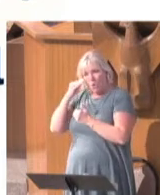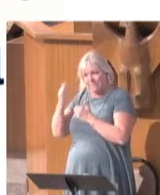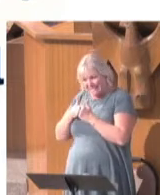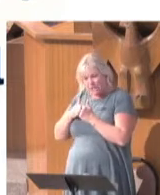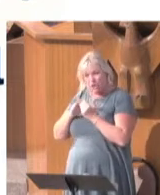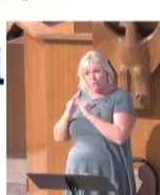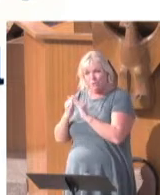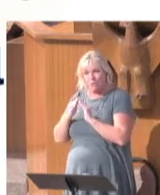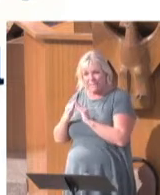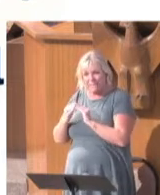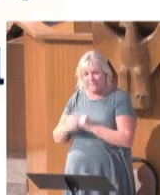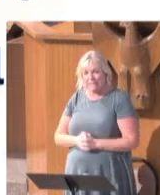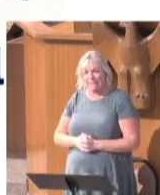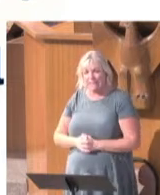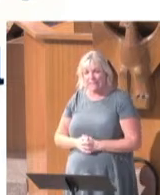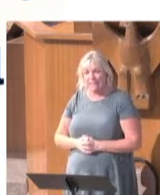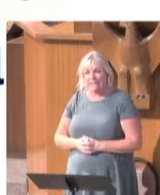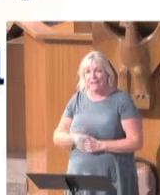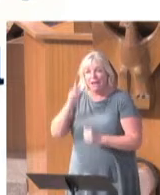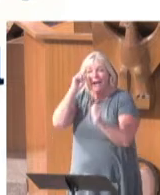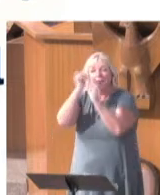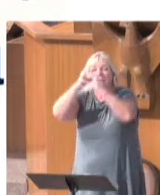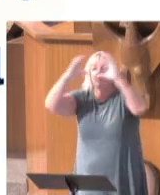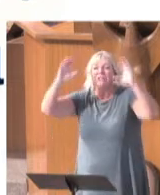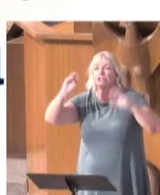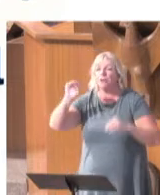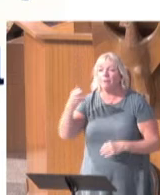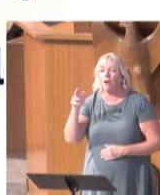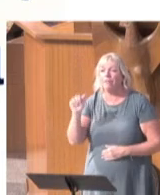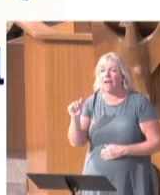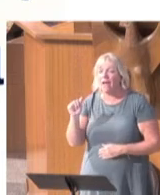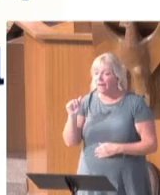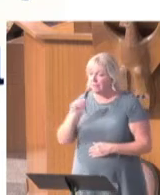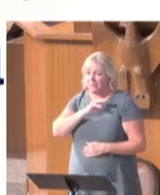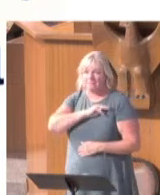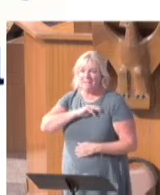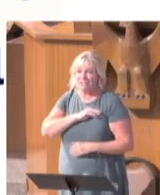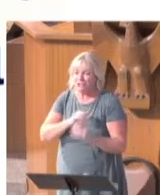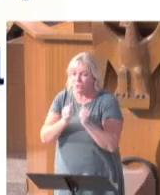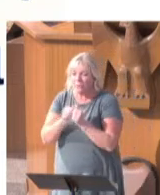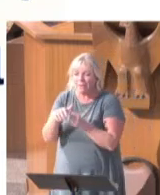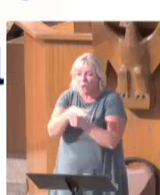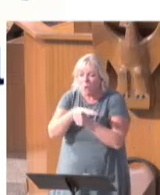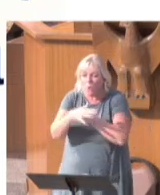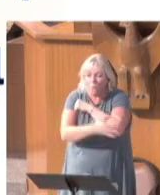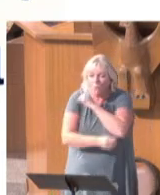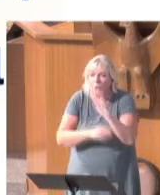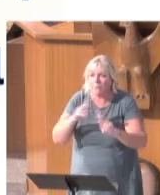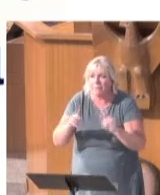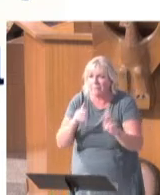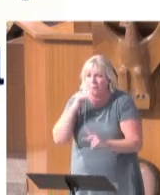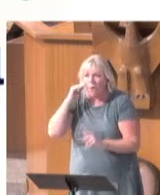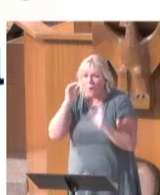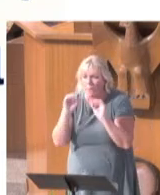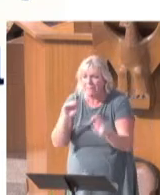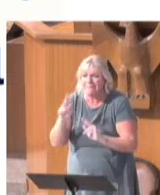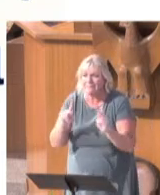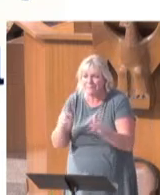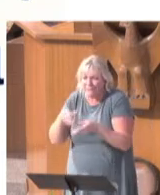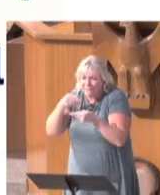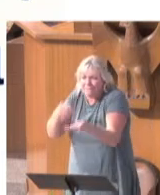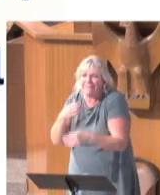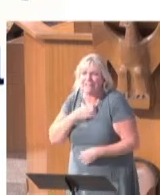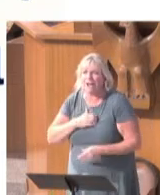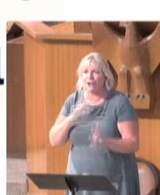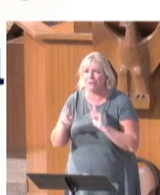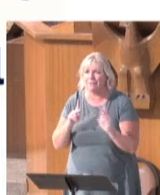community. Can you picture Martha ministering to her local poor and homeless, feeding the hungry in her